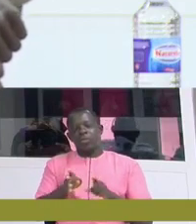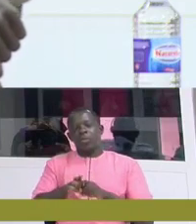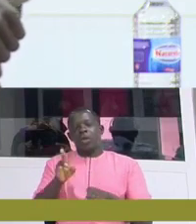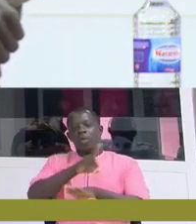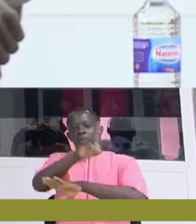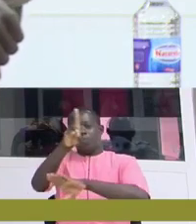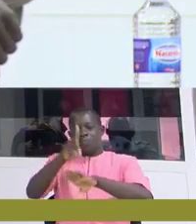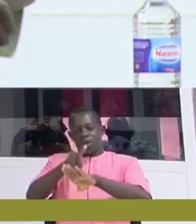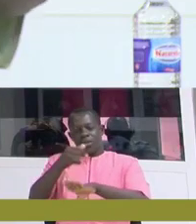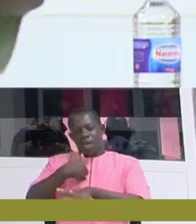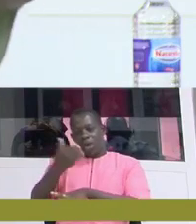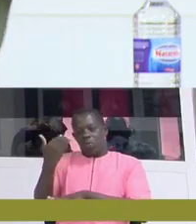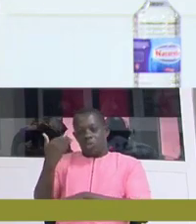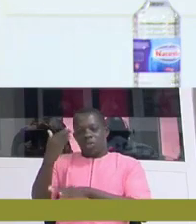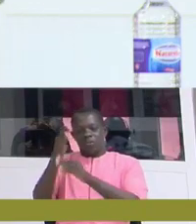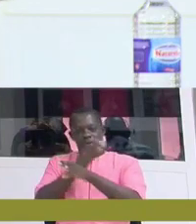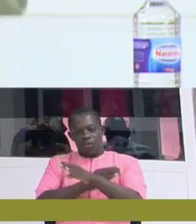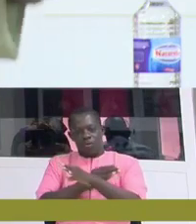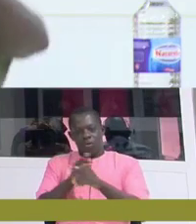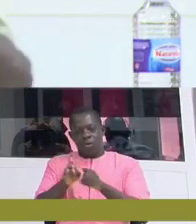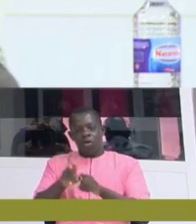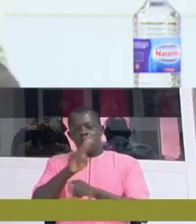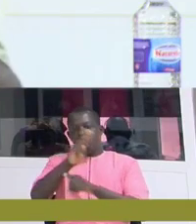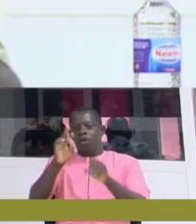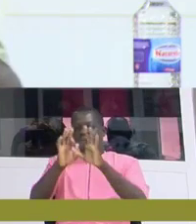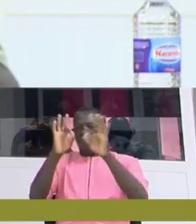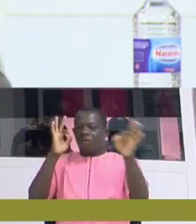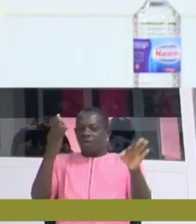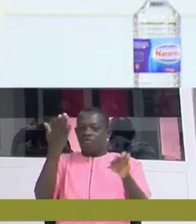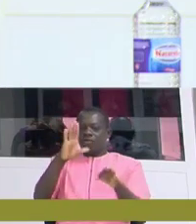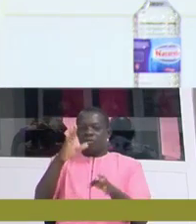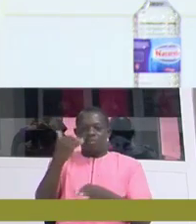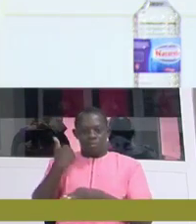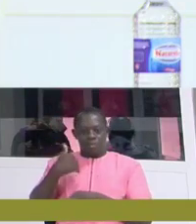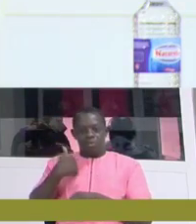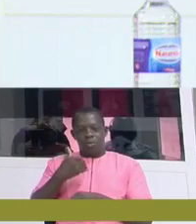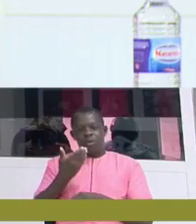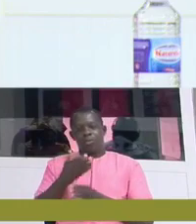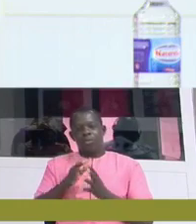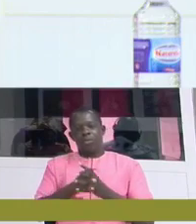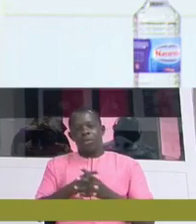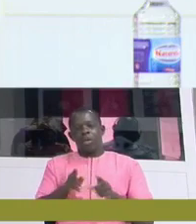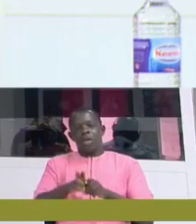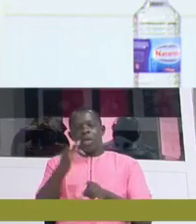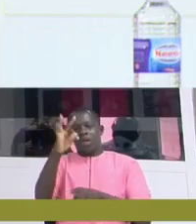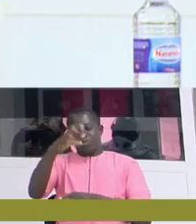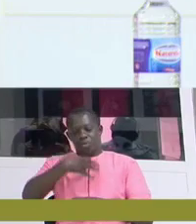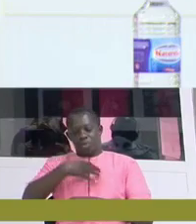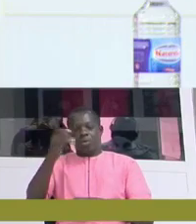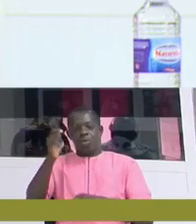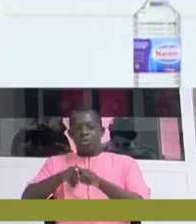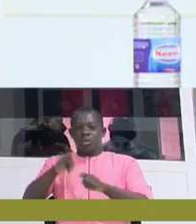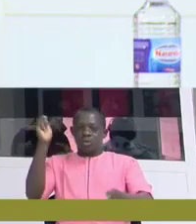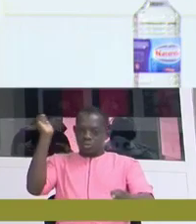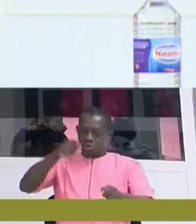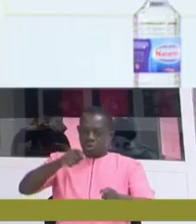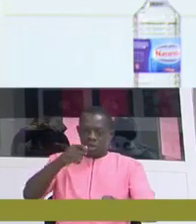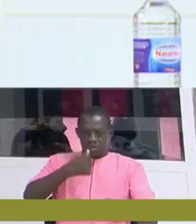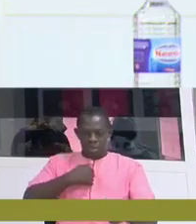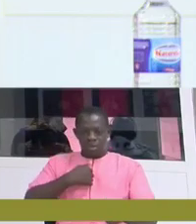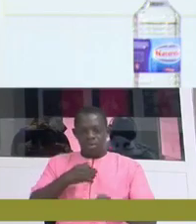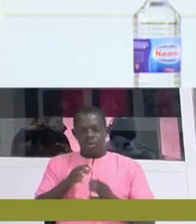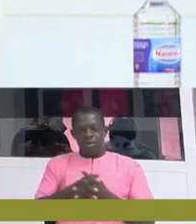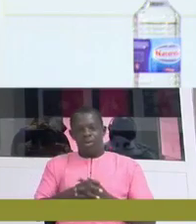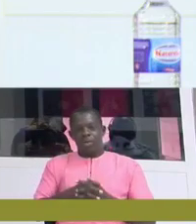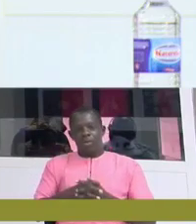where I was. Amanjam famol na bak. It's not far from where other people live. Nabina mbutela. Whenever he's coming to beat me up, plaster